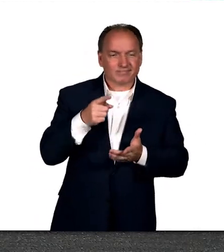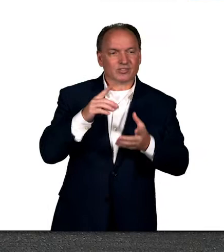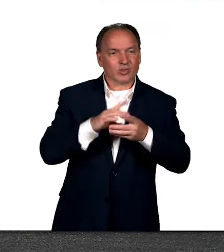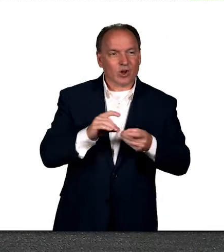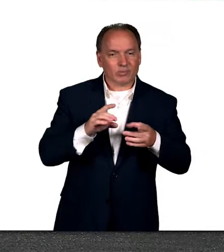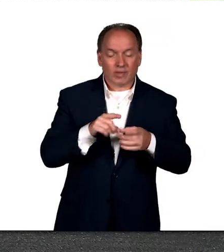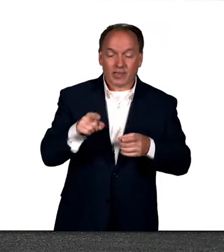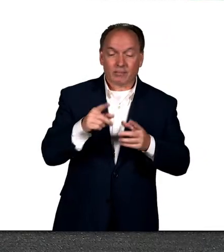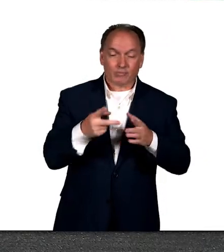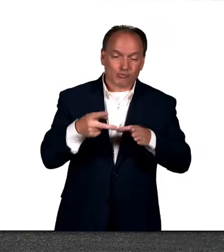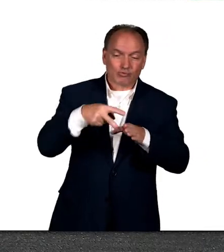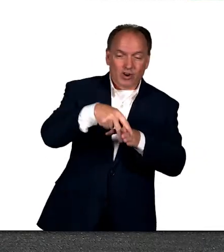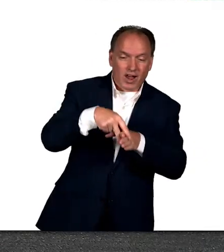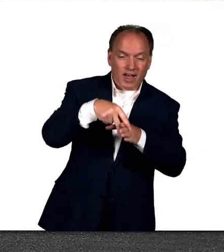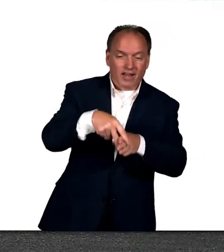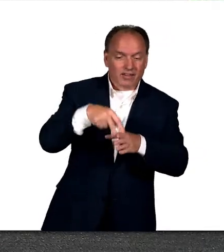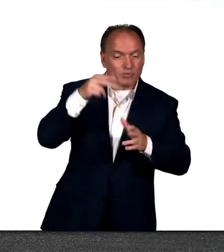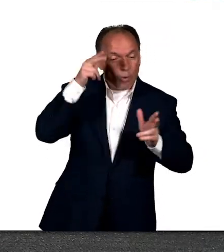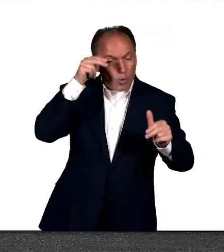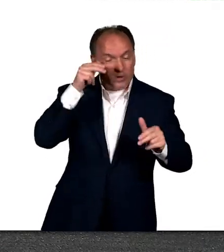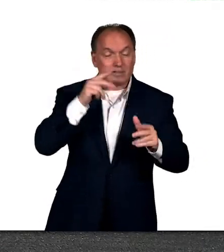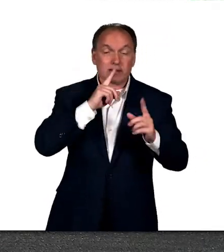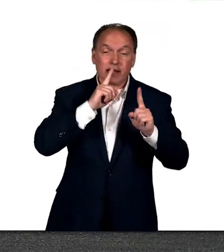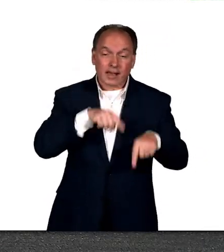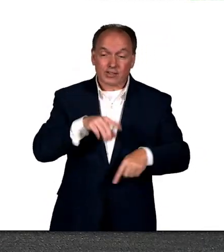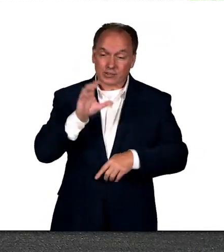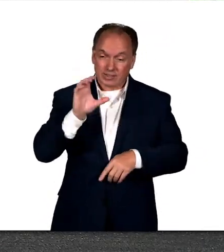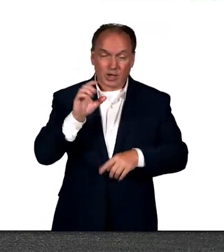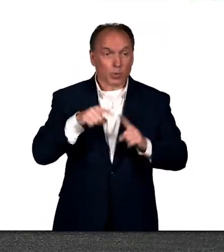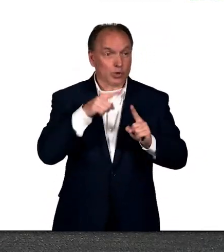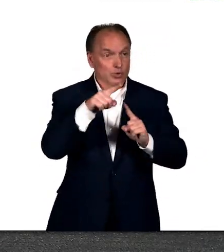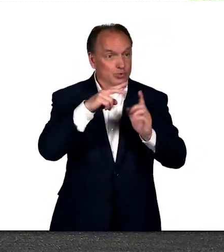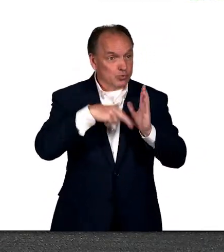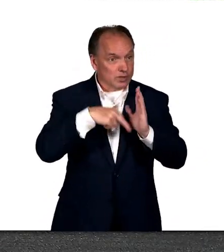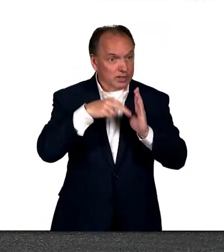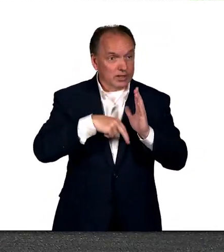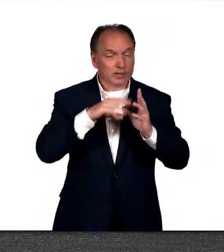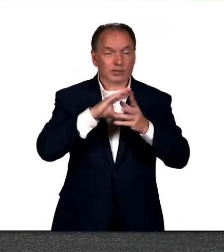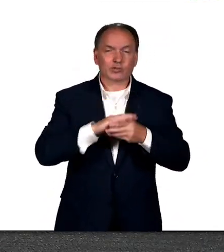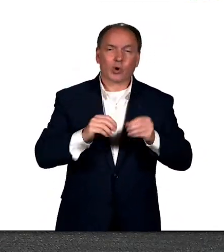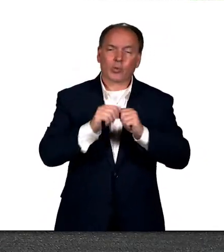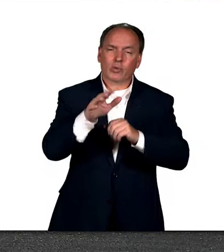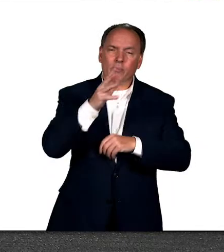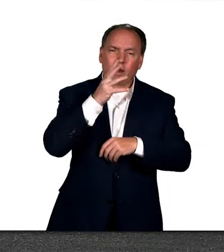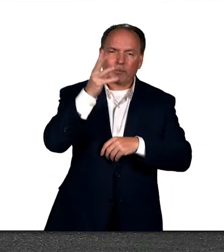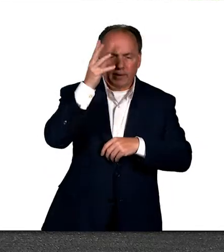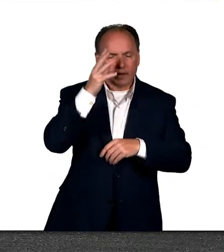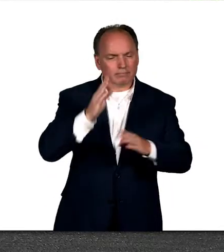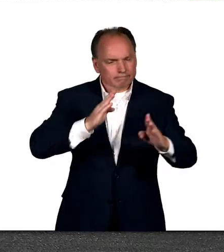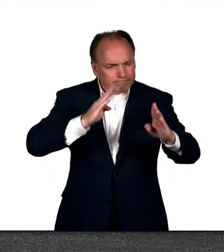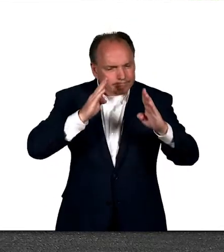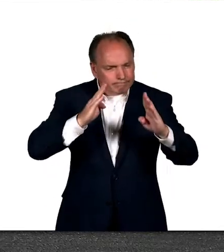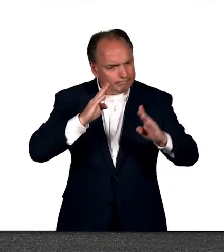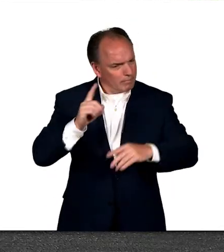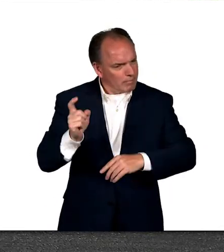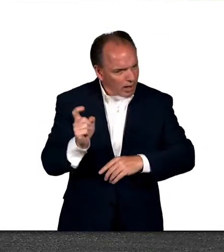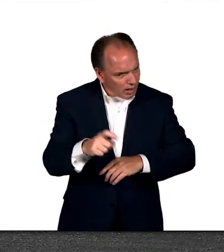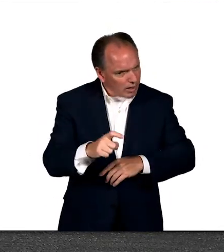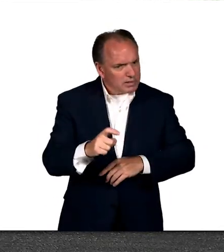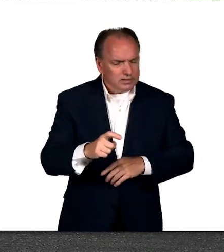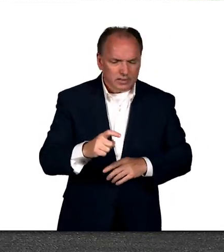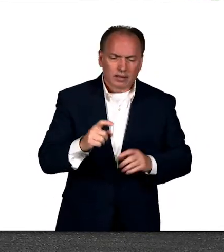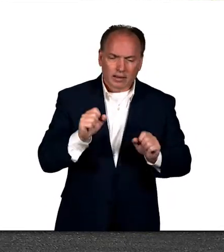horse. The answer is C. So when you read a story with your mom or dad or your